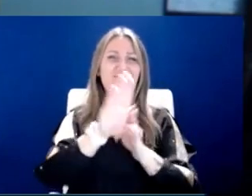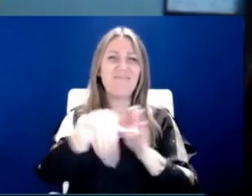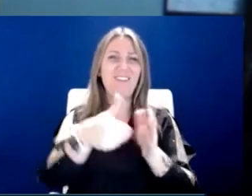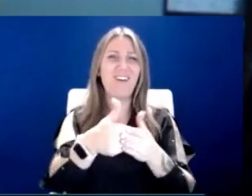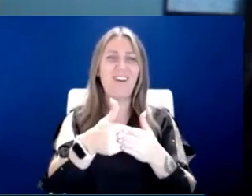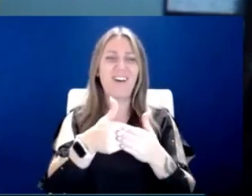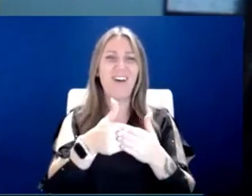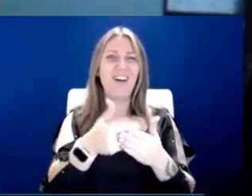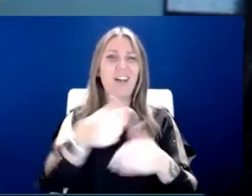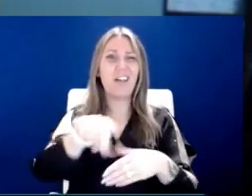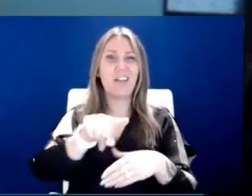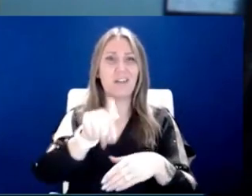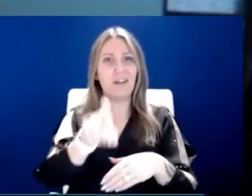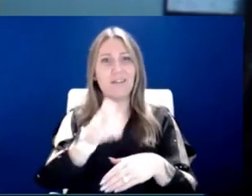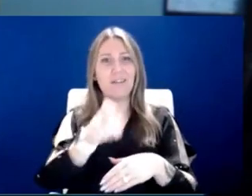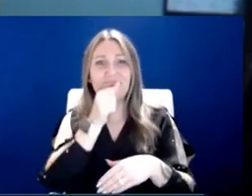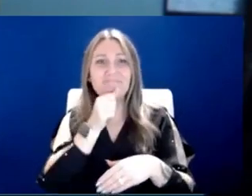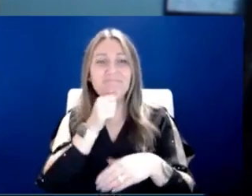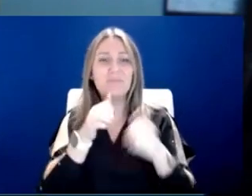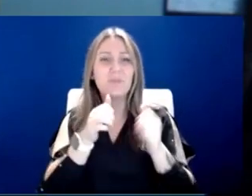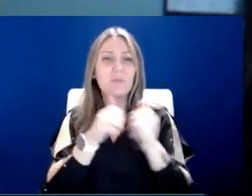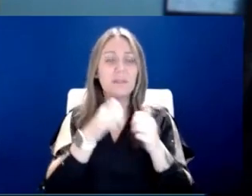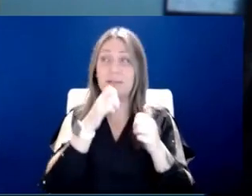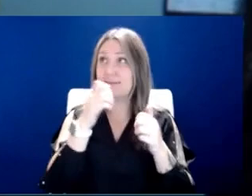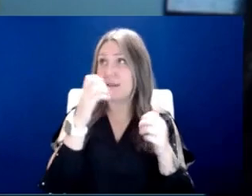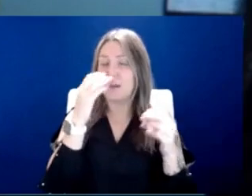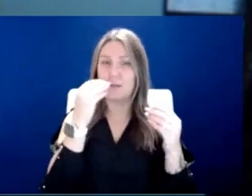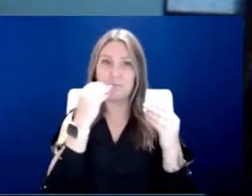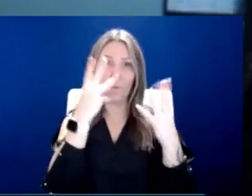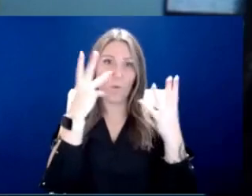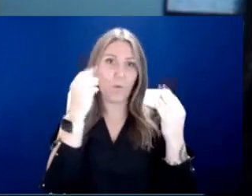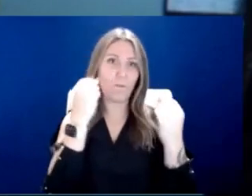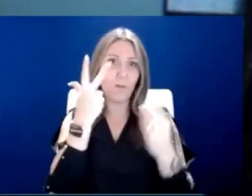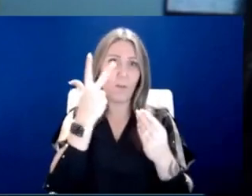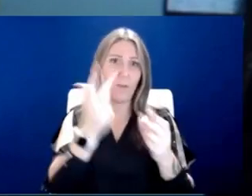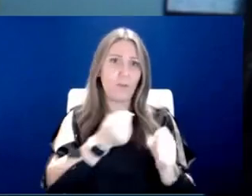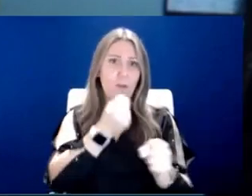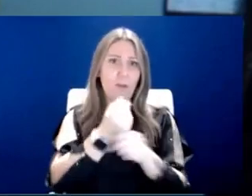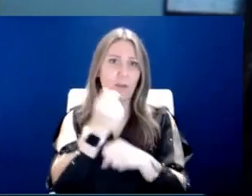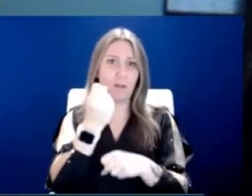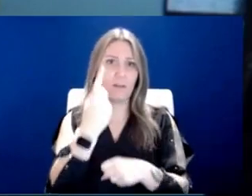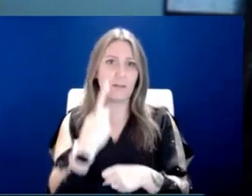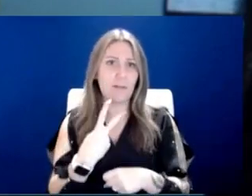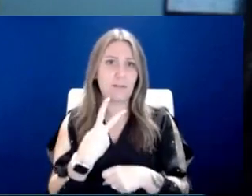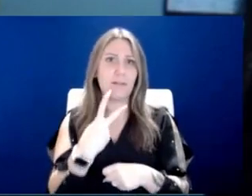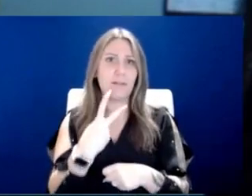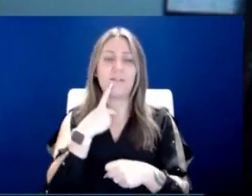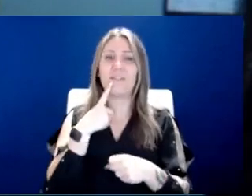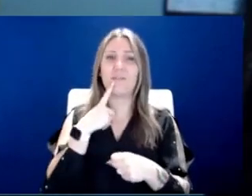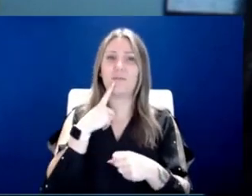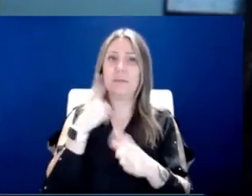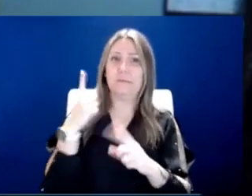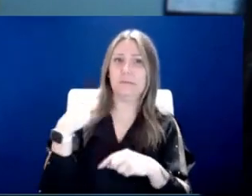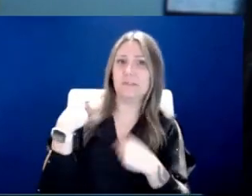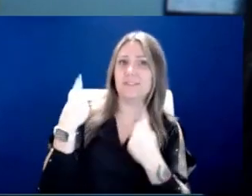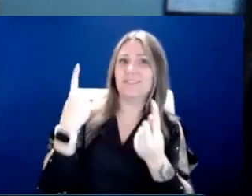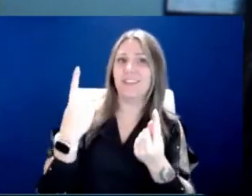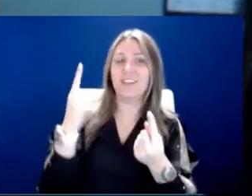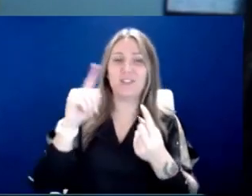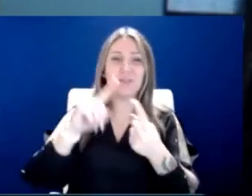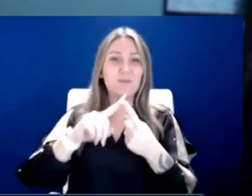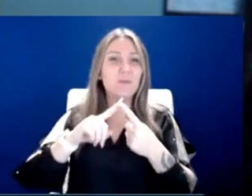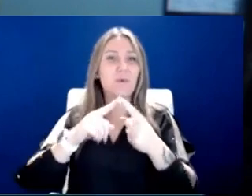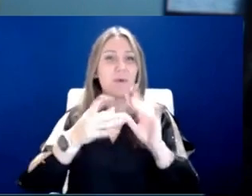with. It's not glamorous. 3.5 years leading up to the Olympics, and